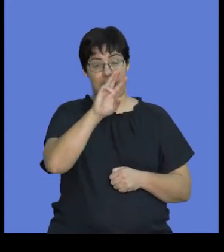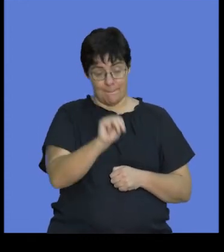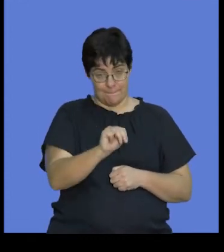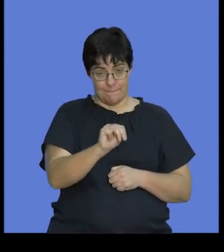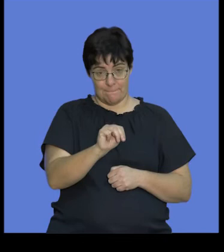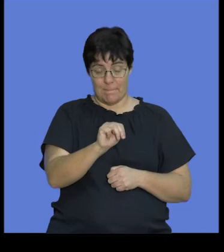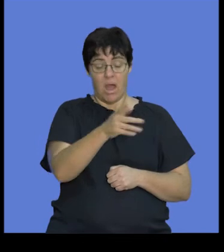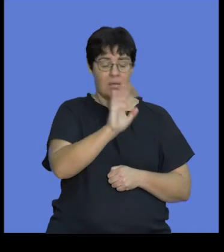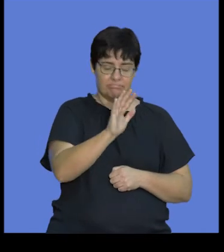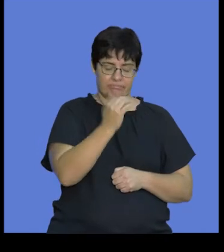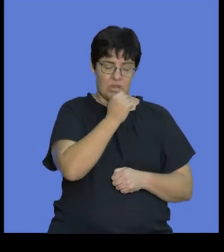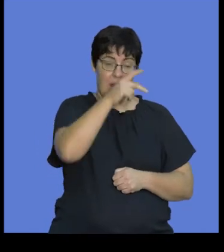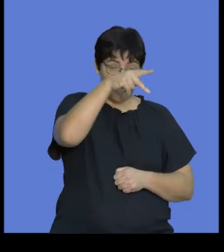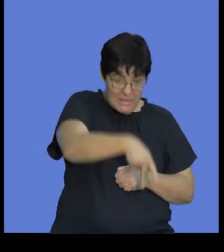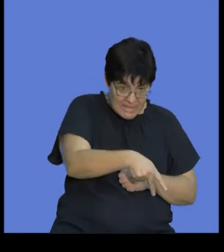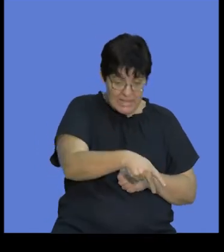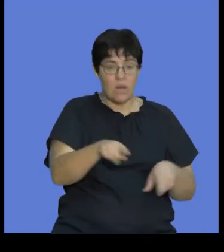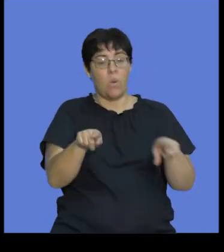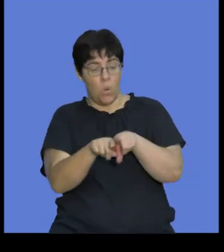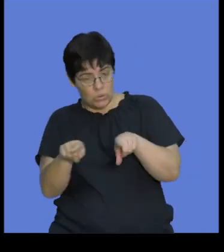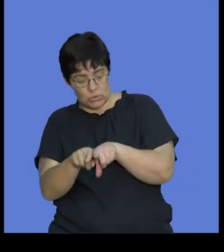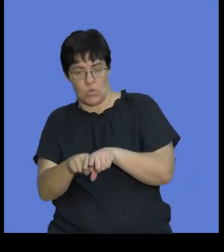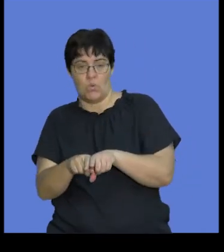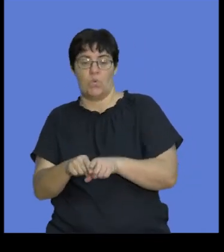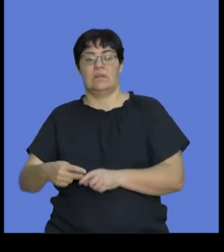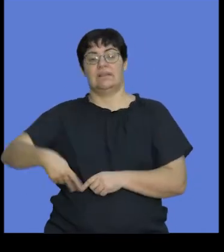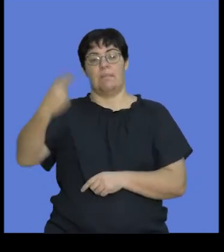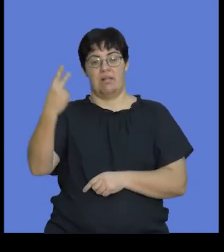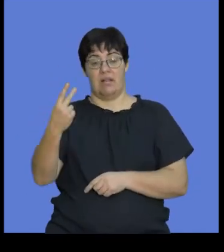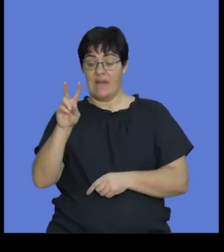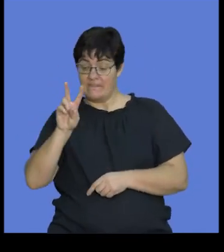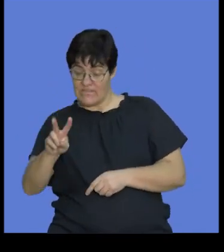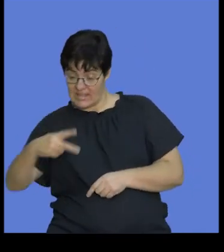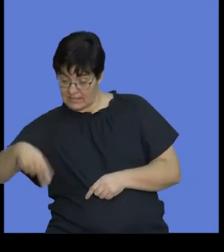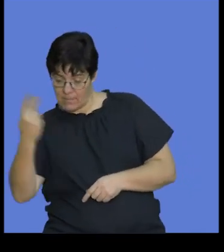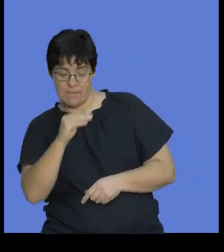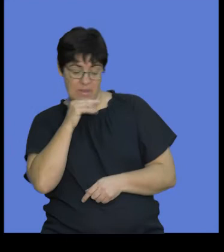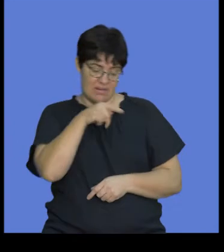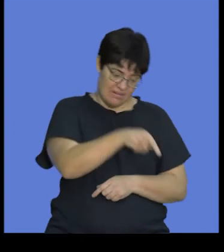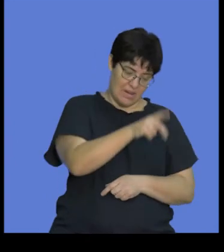momentum will also double.